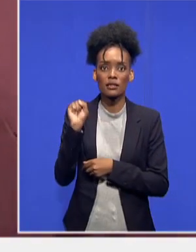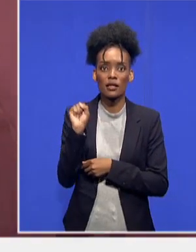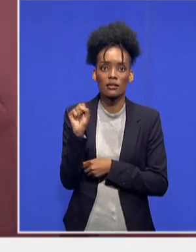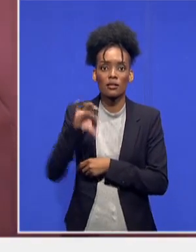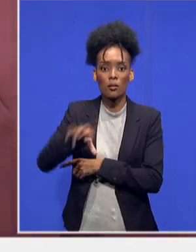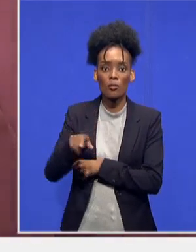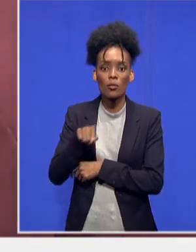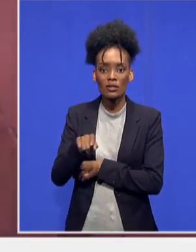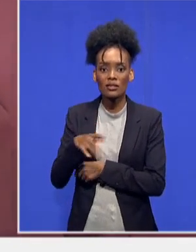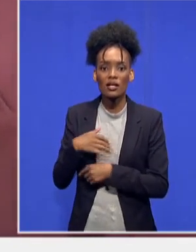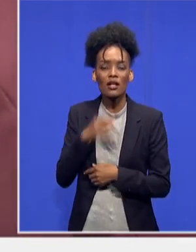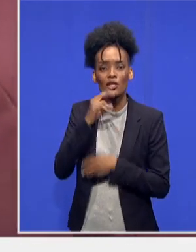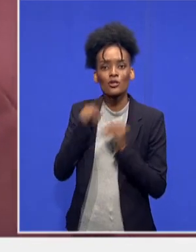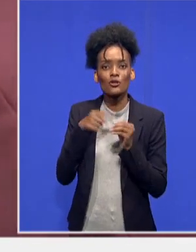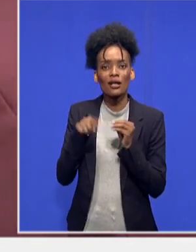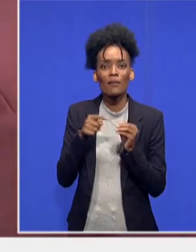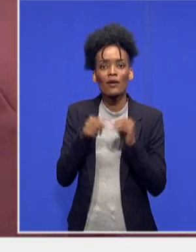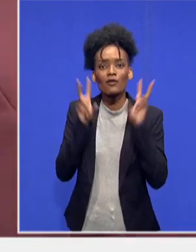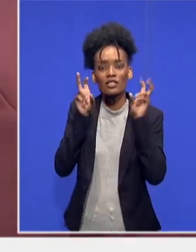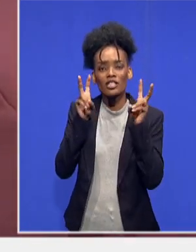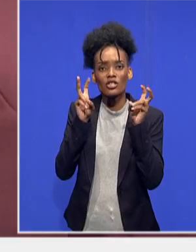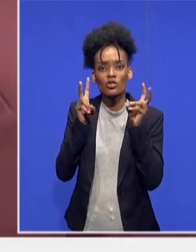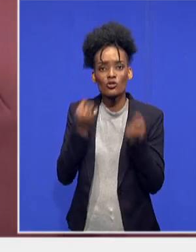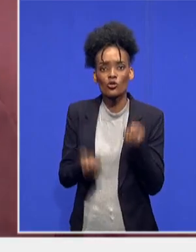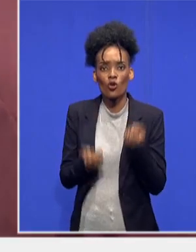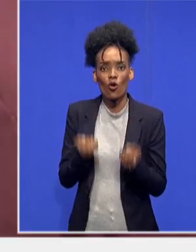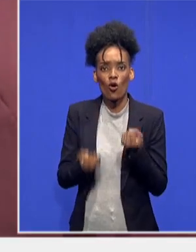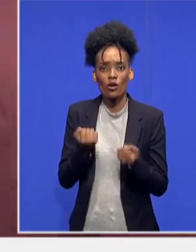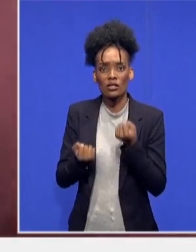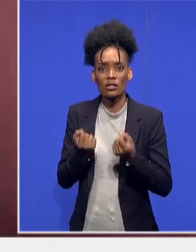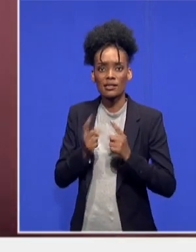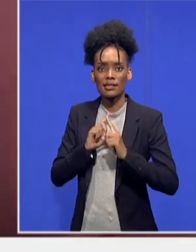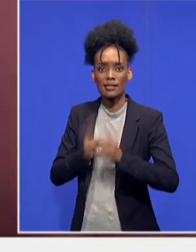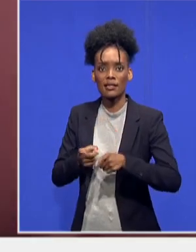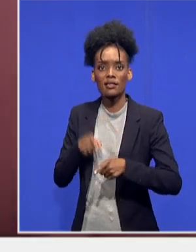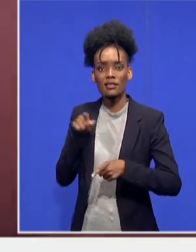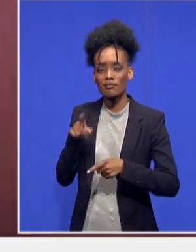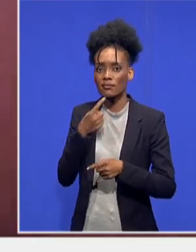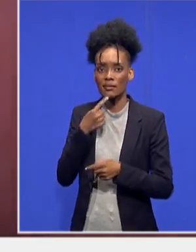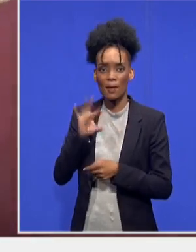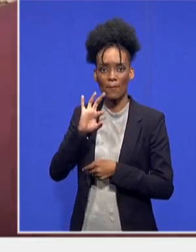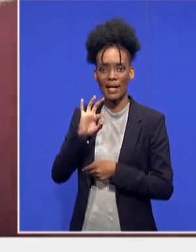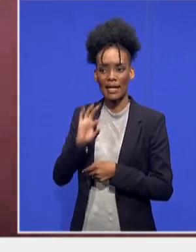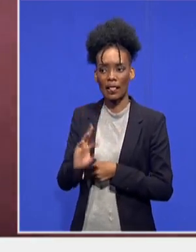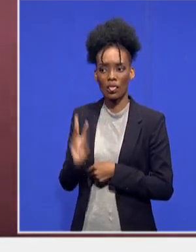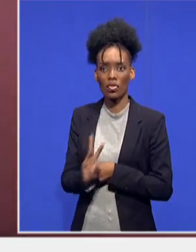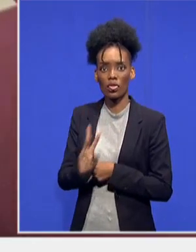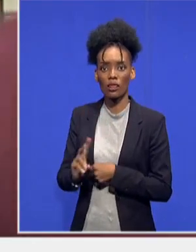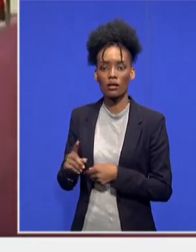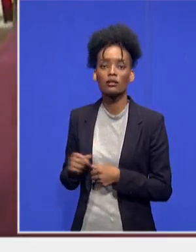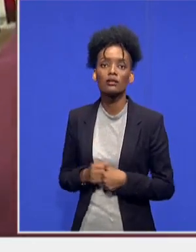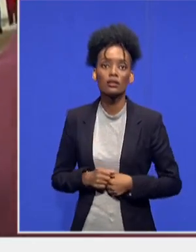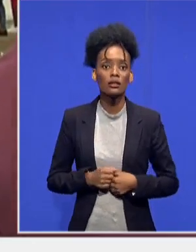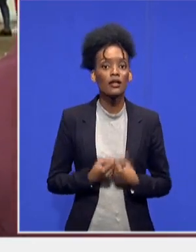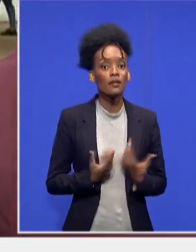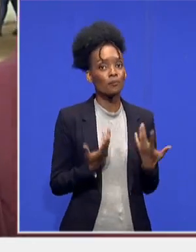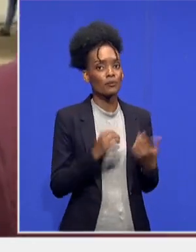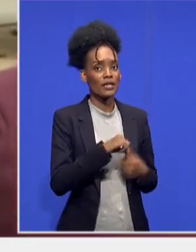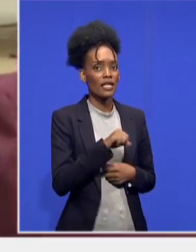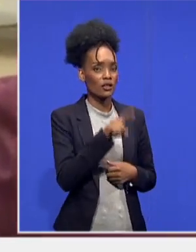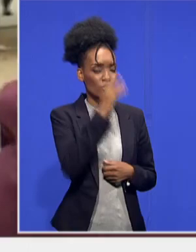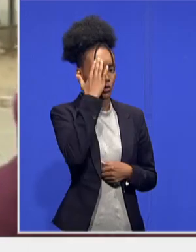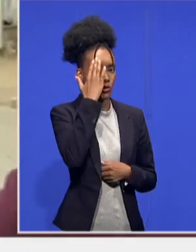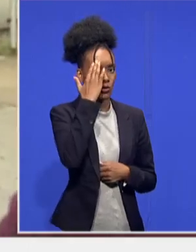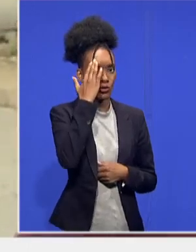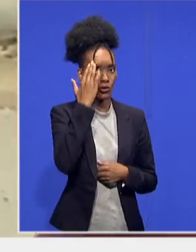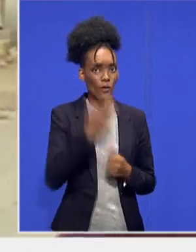You mentioned that there's been intimidations to workers since Monday. Yes. Well, you would know that